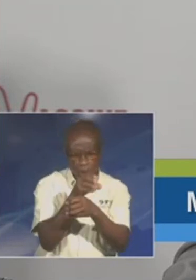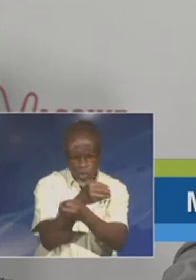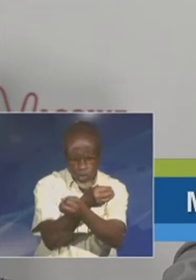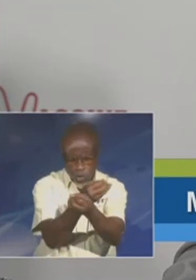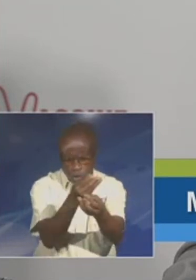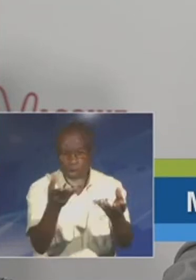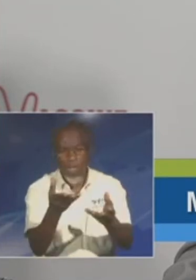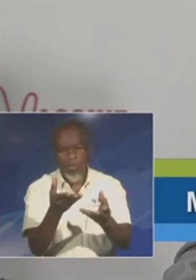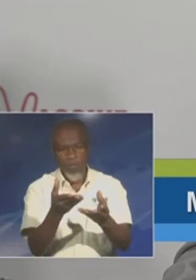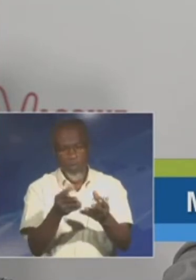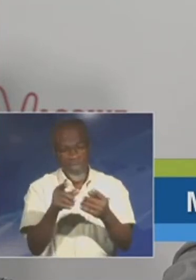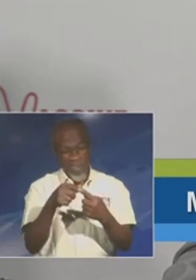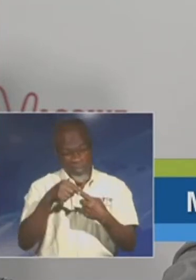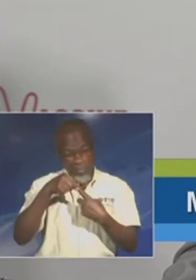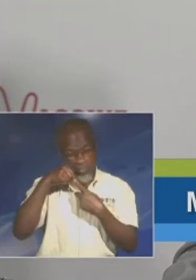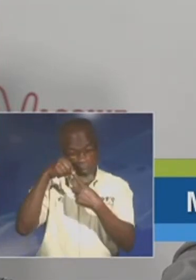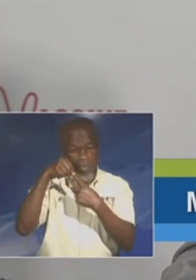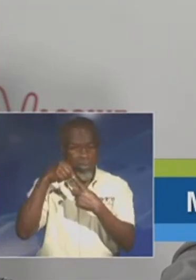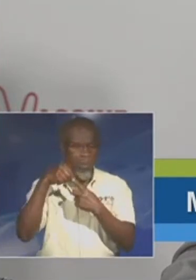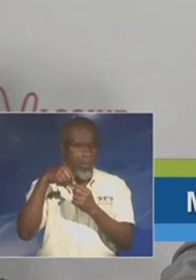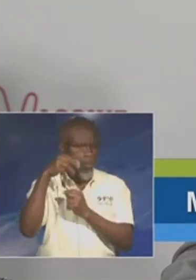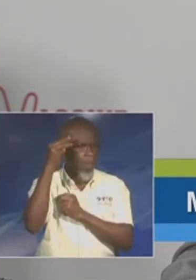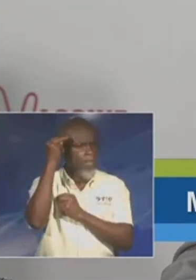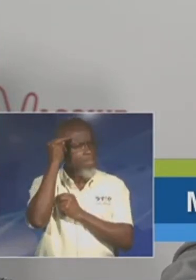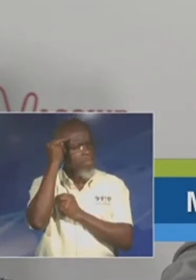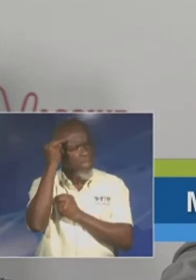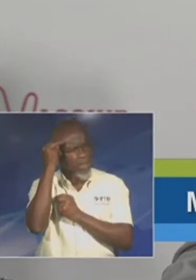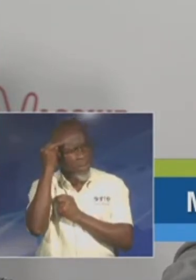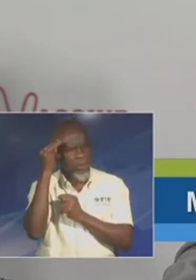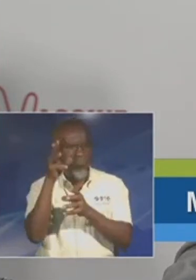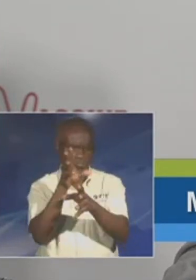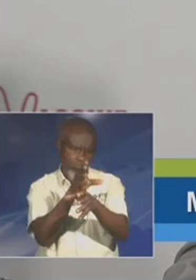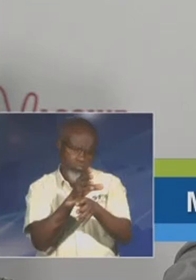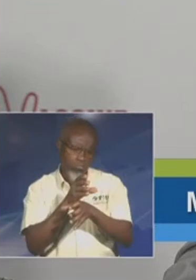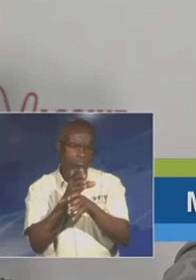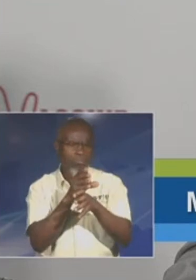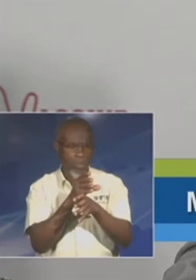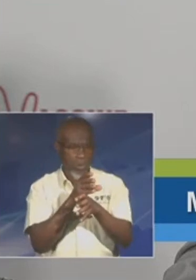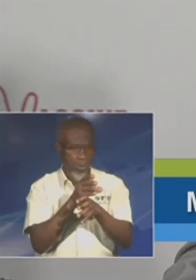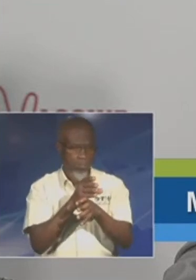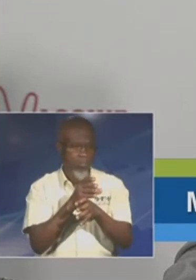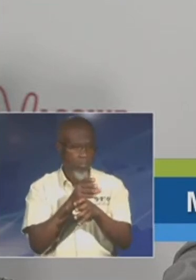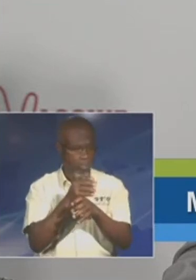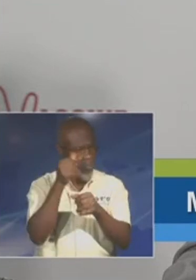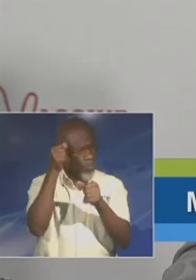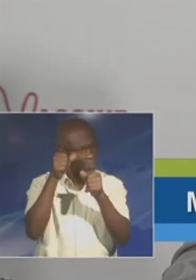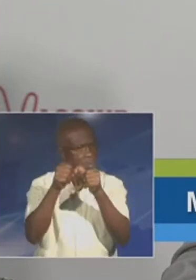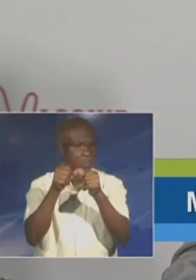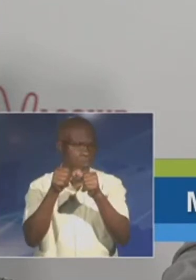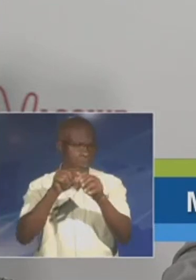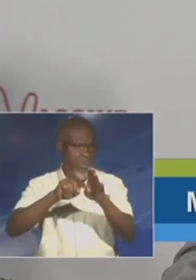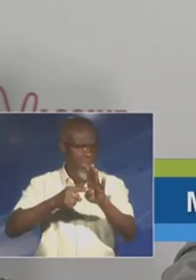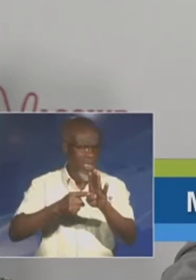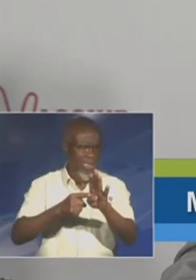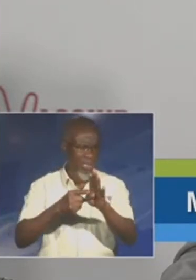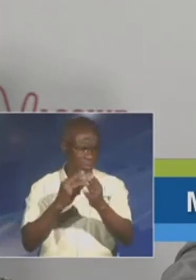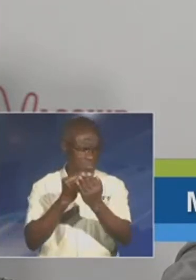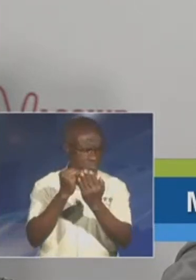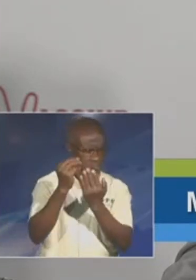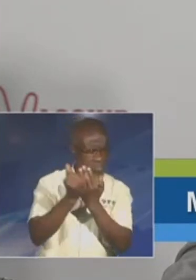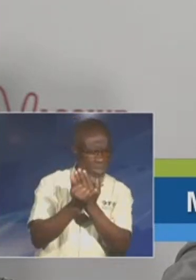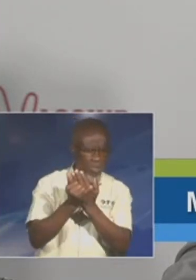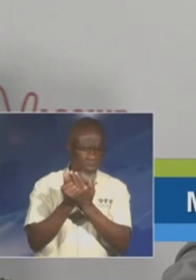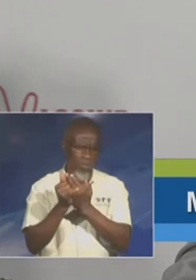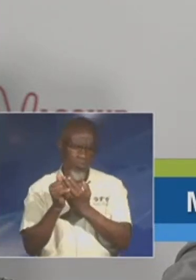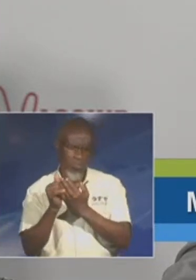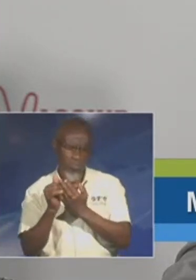we started the Find Care TT initiative in May of 2020, I believe. But we had